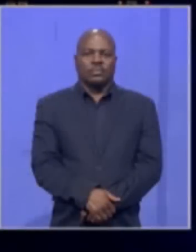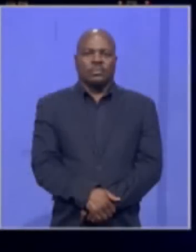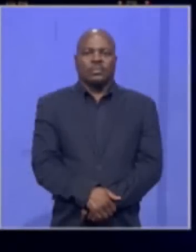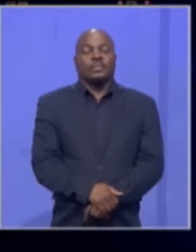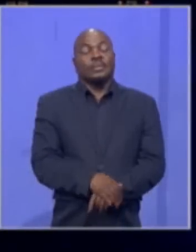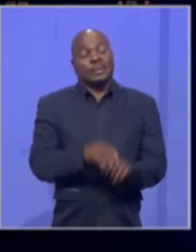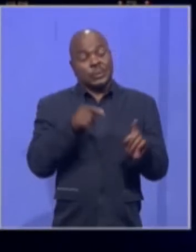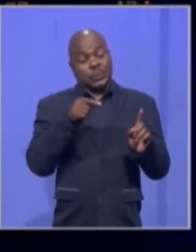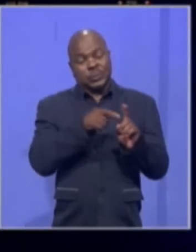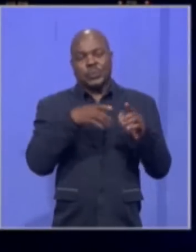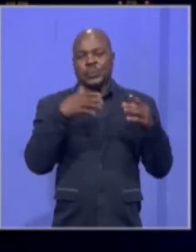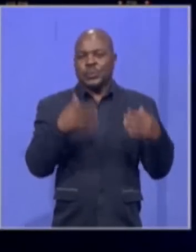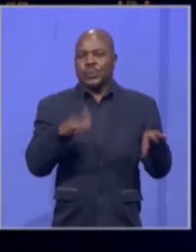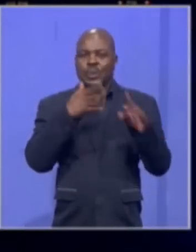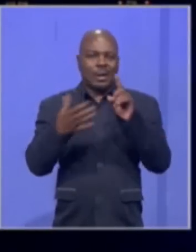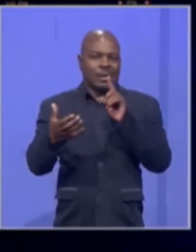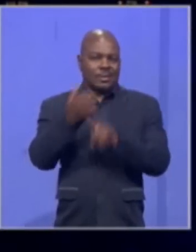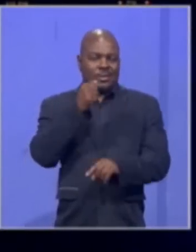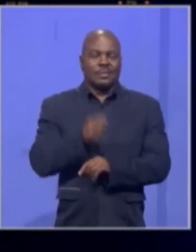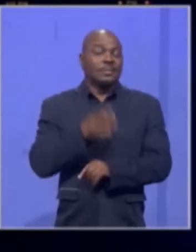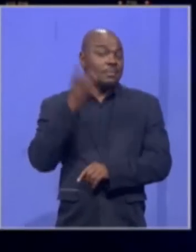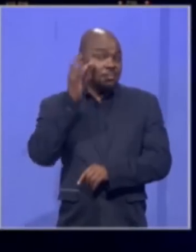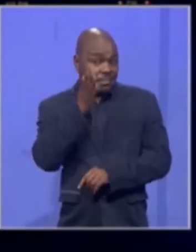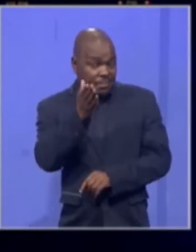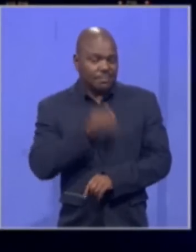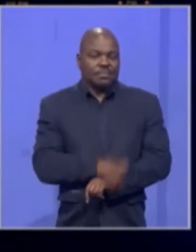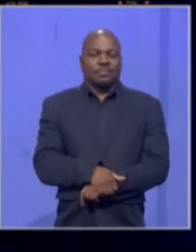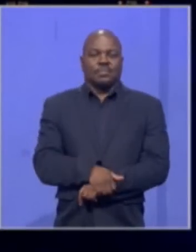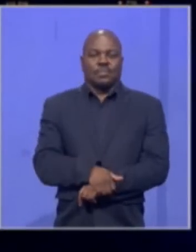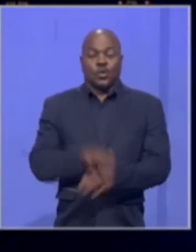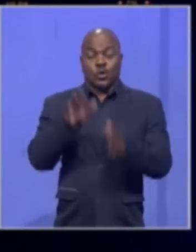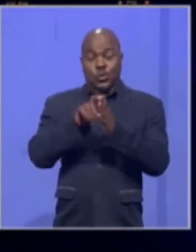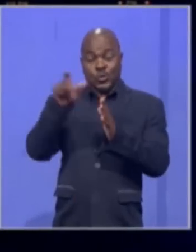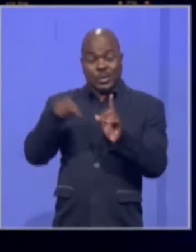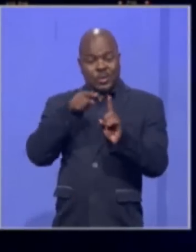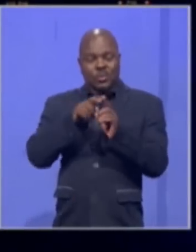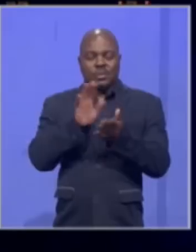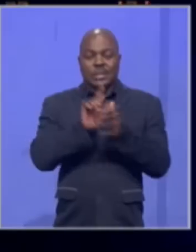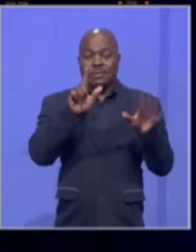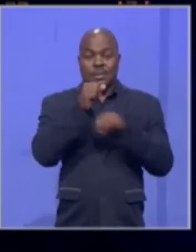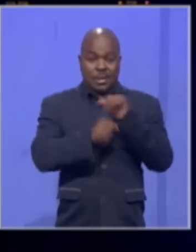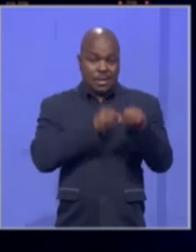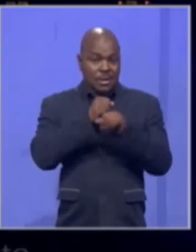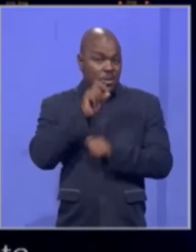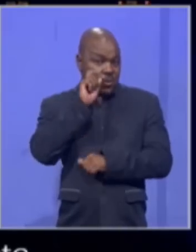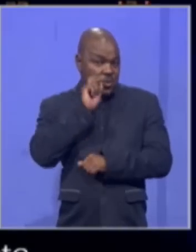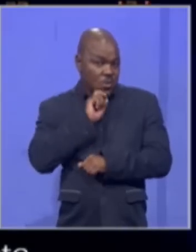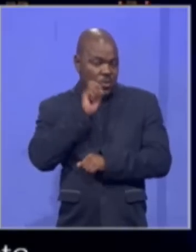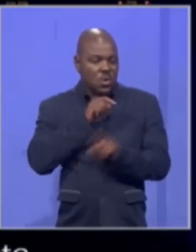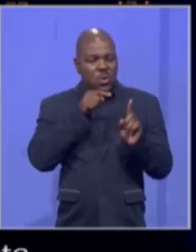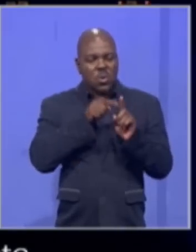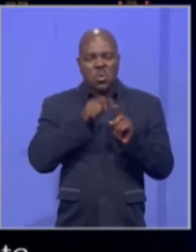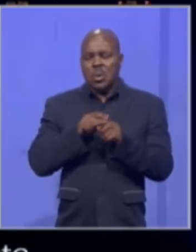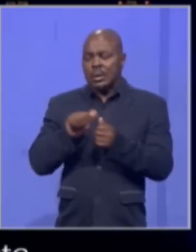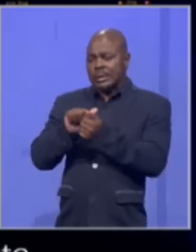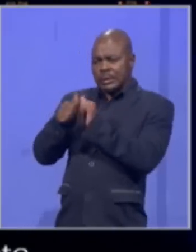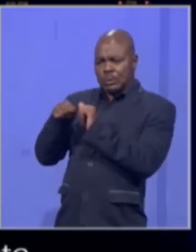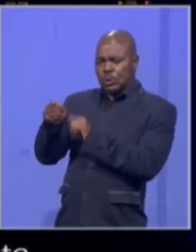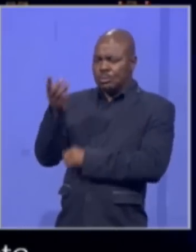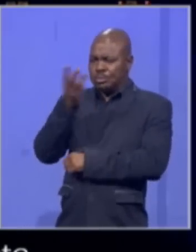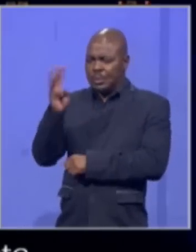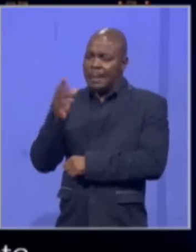Ena ke katleho ya haisa le mmui mamela tlaleho ena. Morutwana ya dilemo tse 17 ya ikagetseng ka setotswana papading eo hangata e